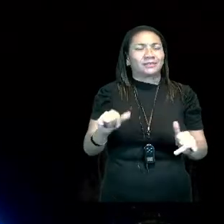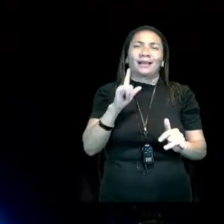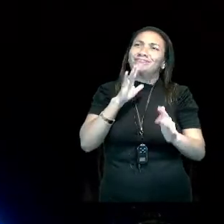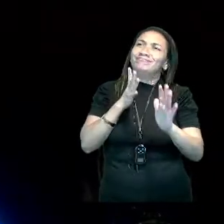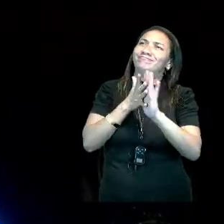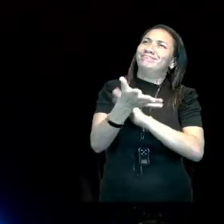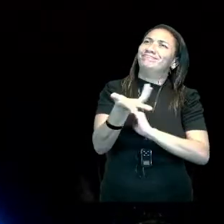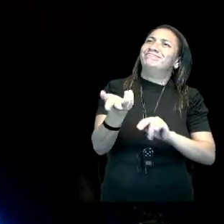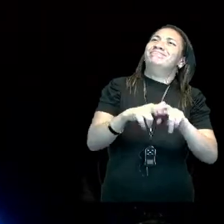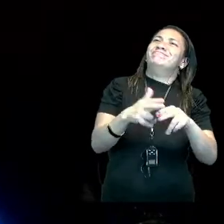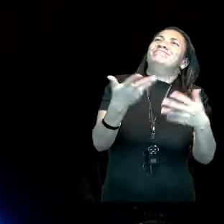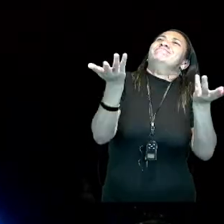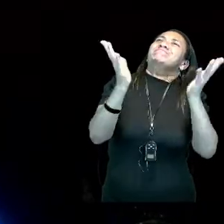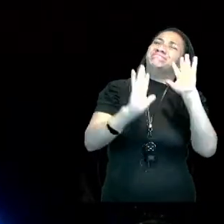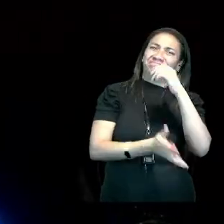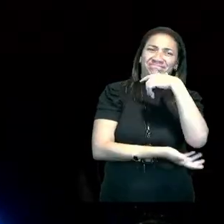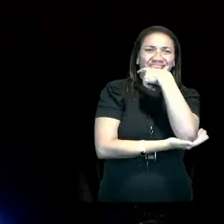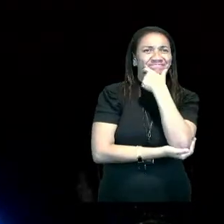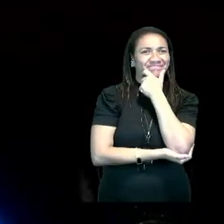Francia